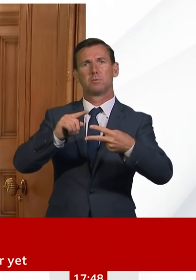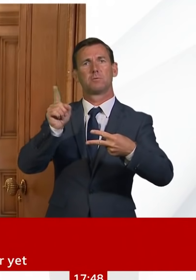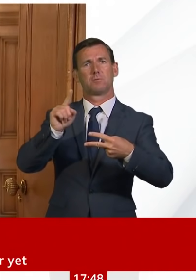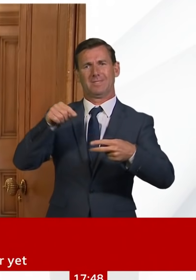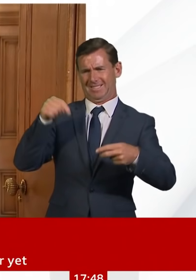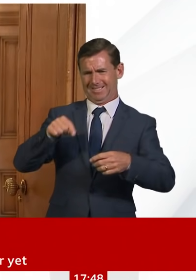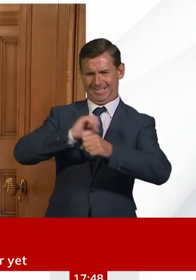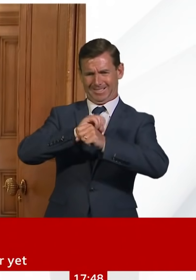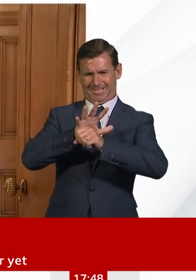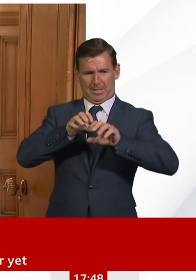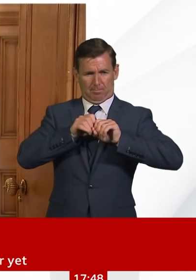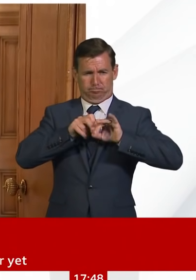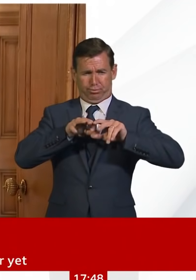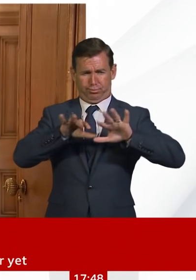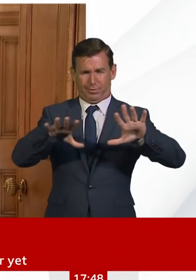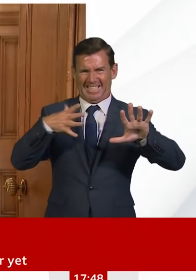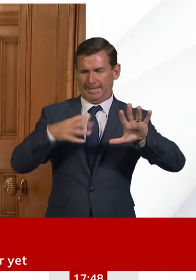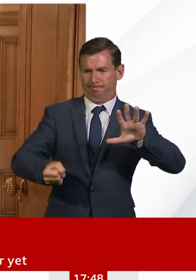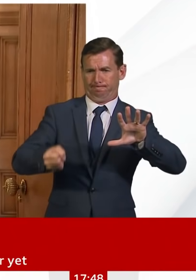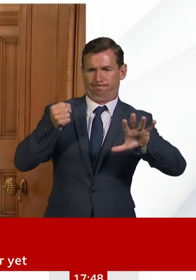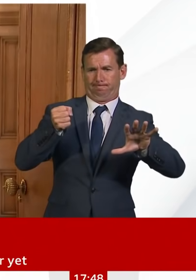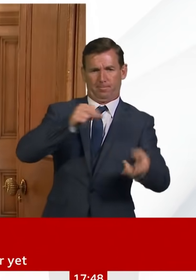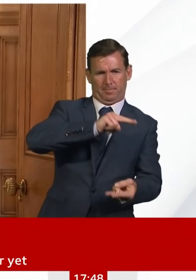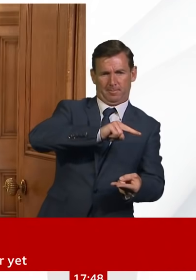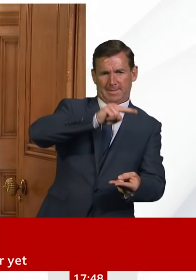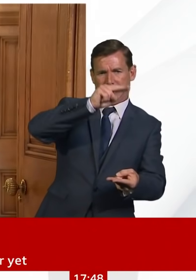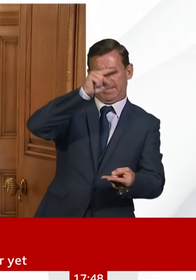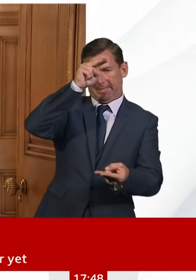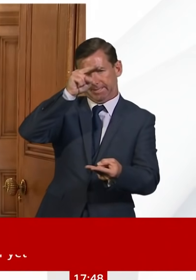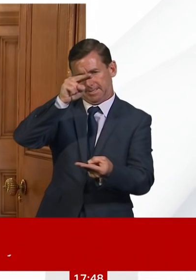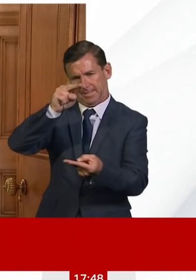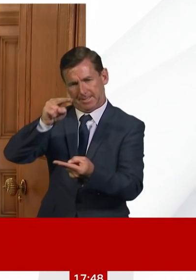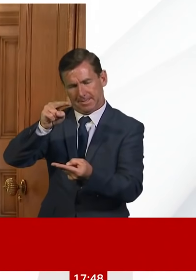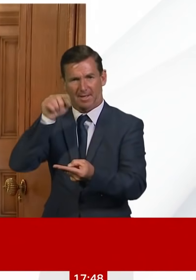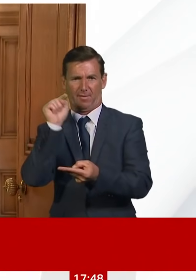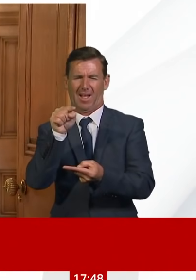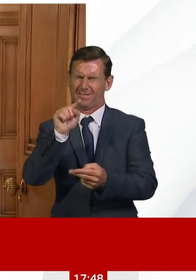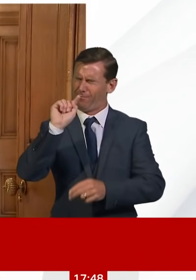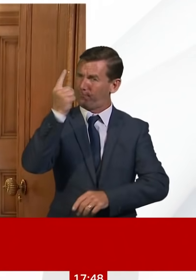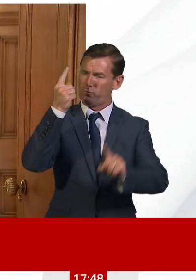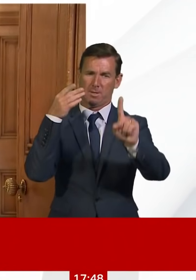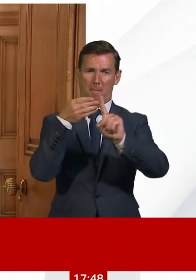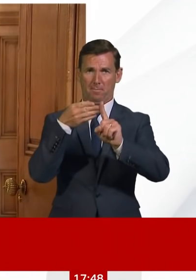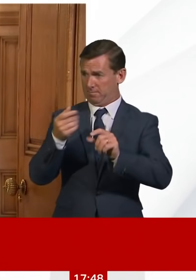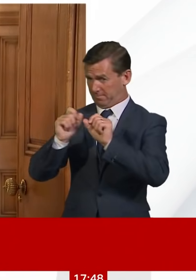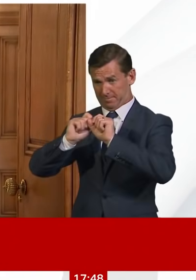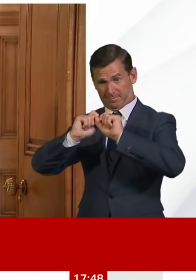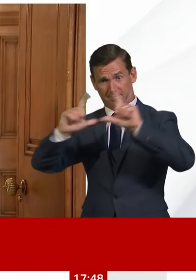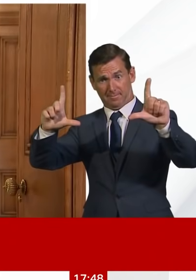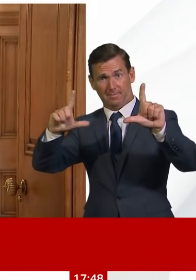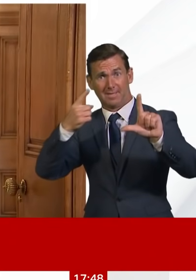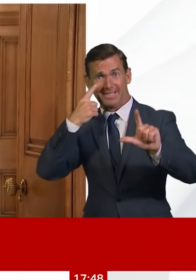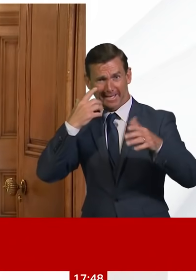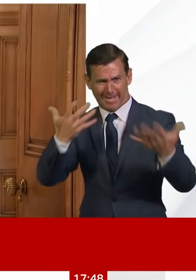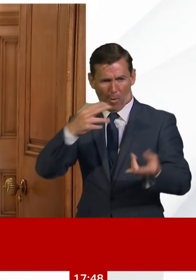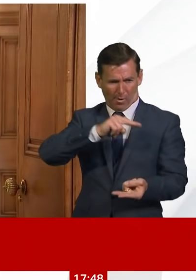this infection under control and brought the curve down. And as you can see from the statistics, that curve is now